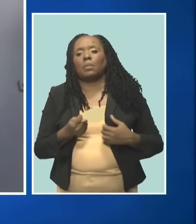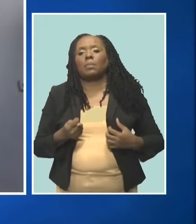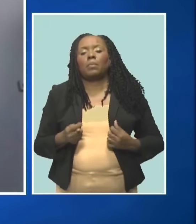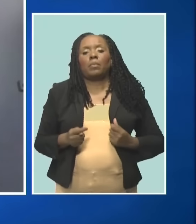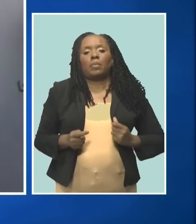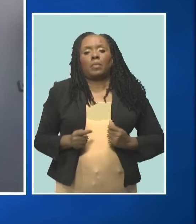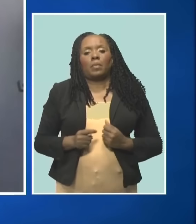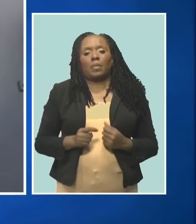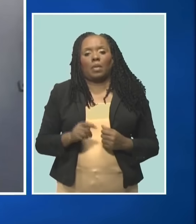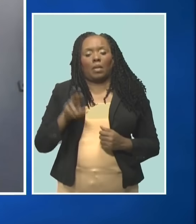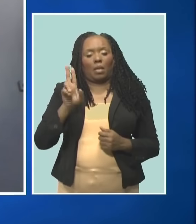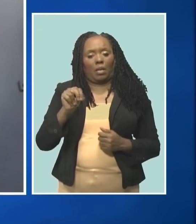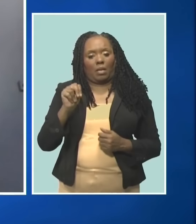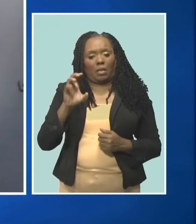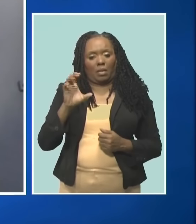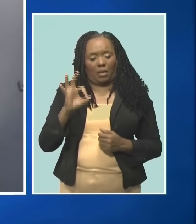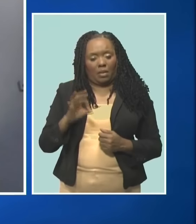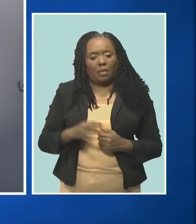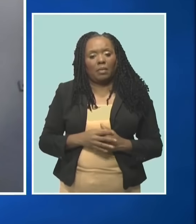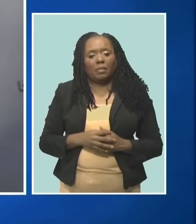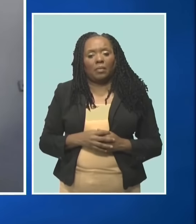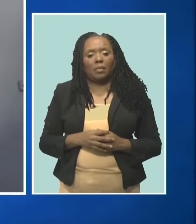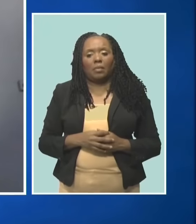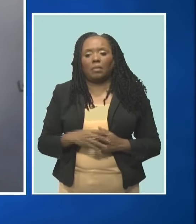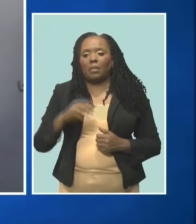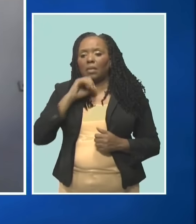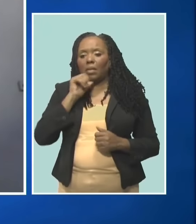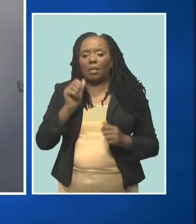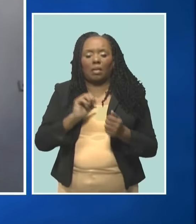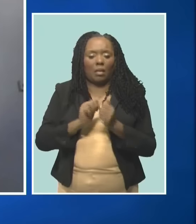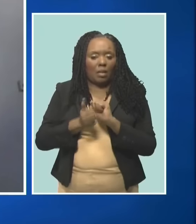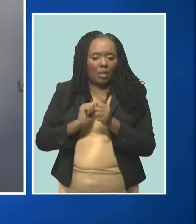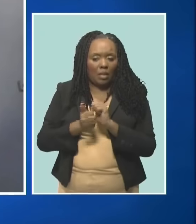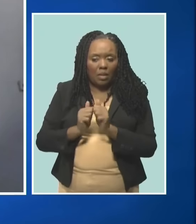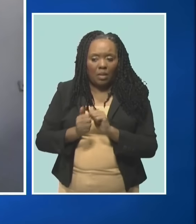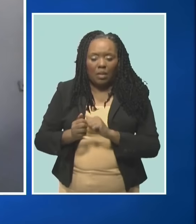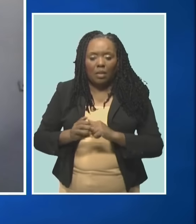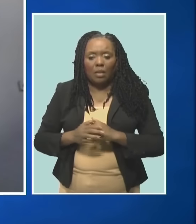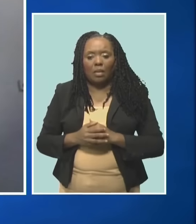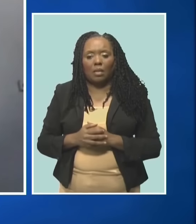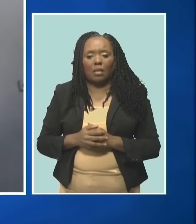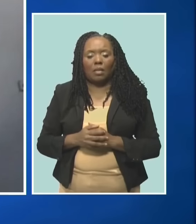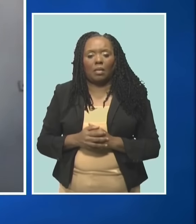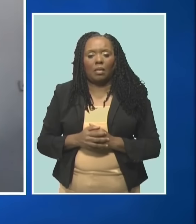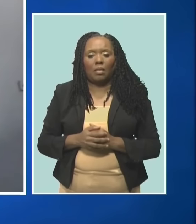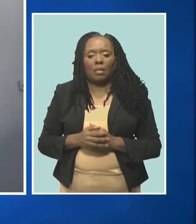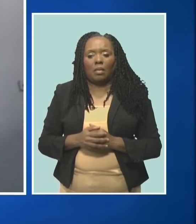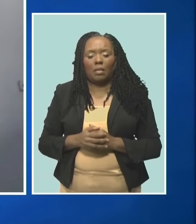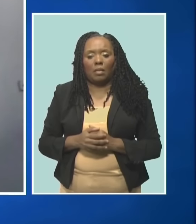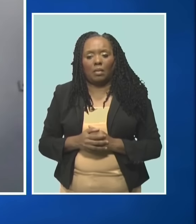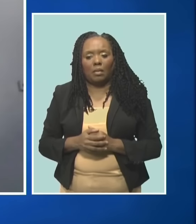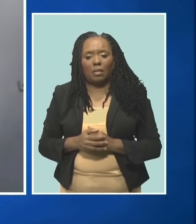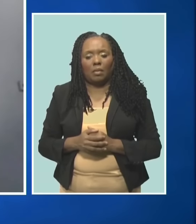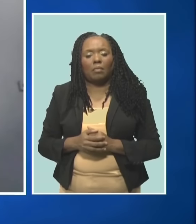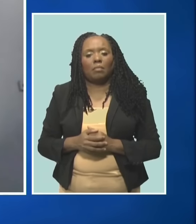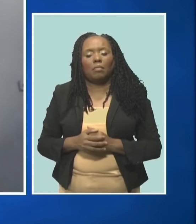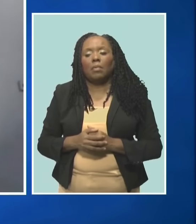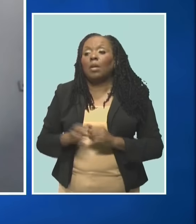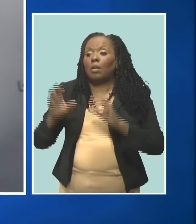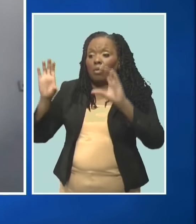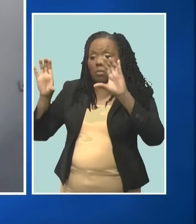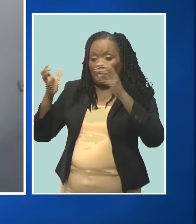Foundation, we don't try to compete, so that Cropover has its space on the calendar, and